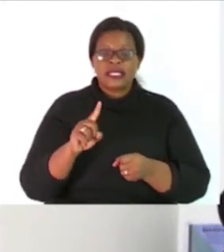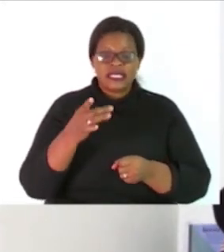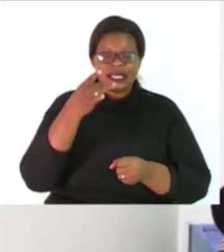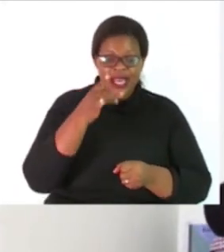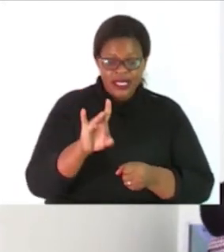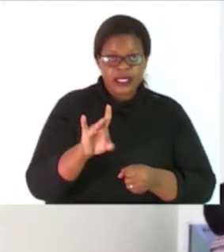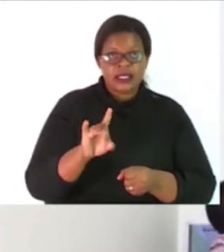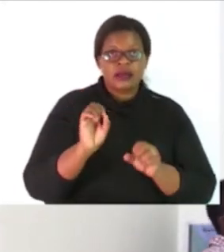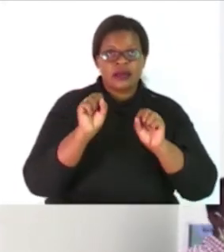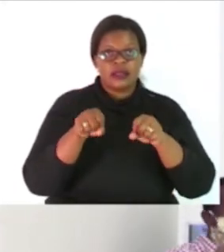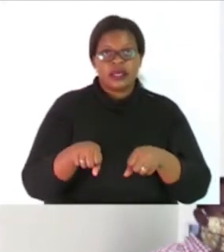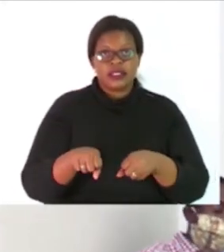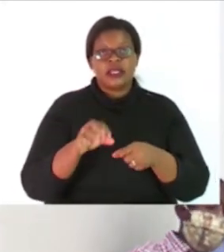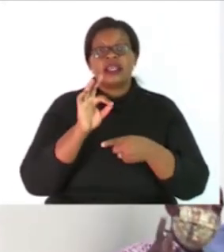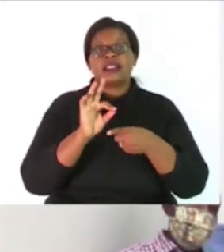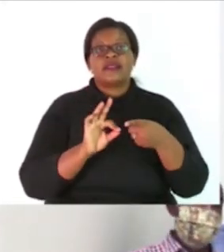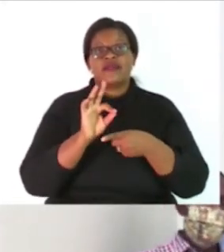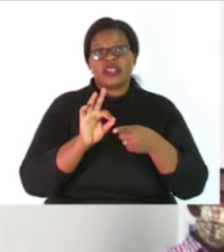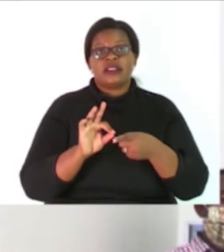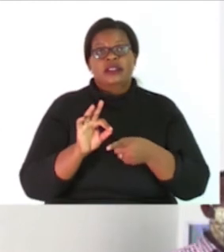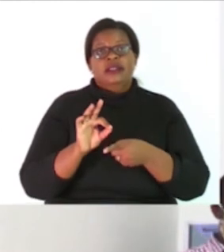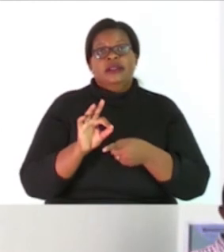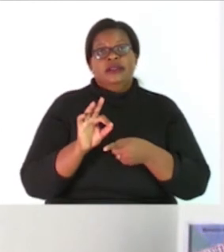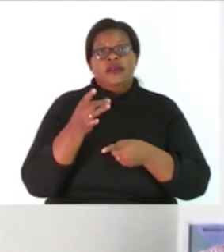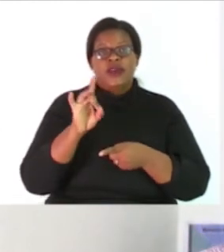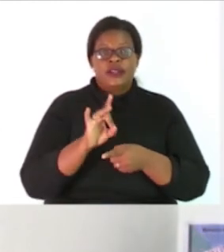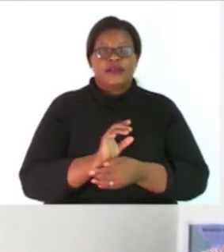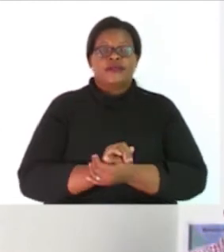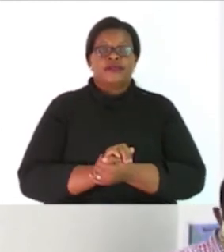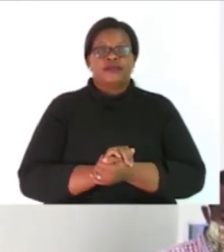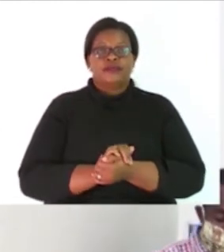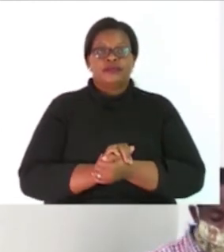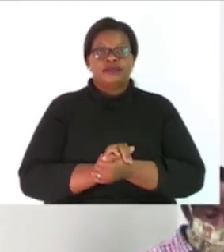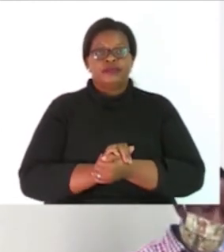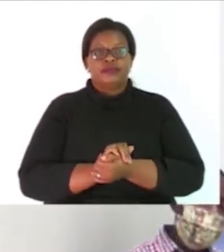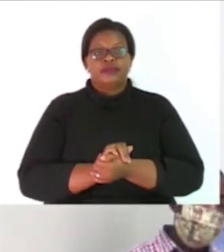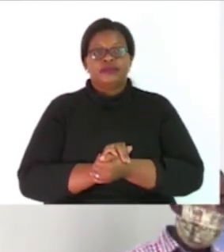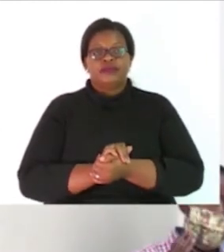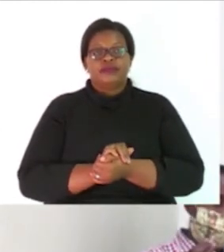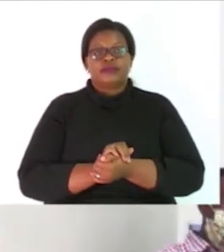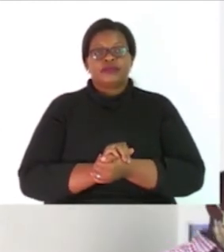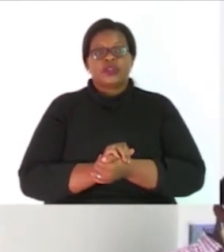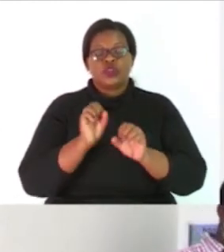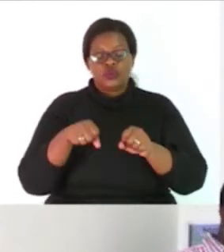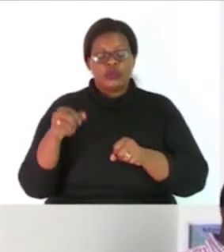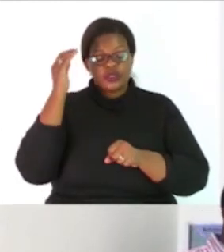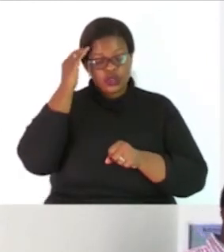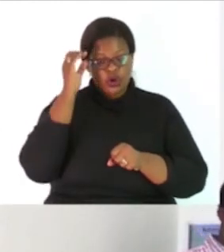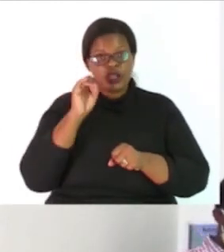8. 8 is a factor of 8. All right? Matter of fact, whenever you are asked